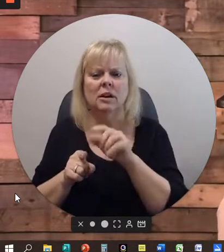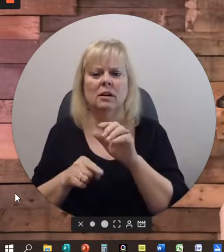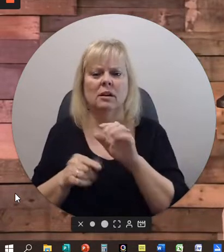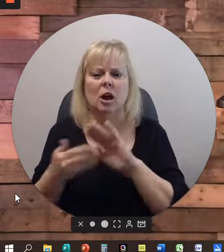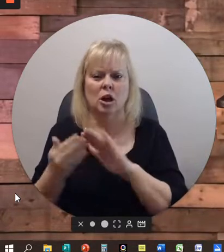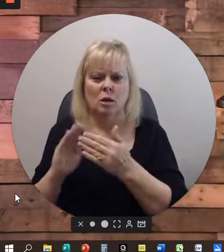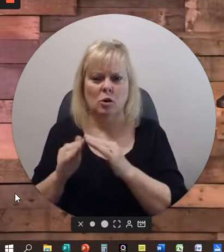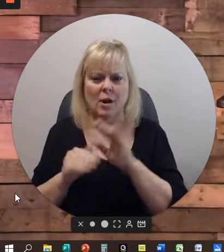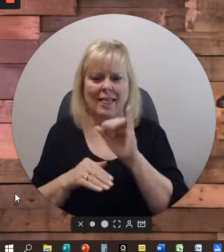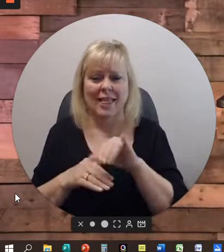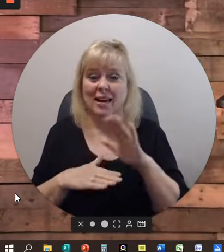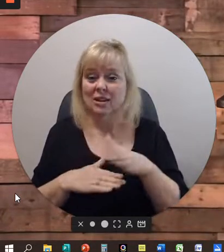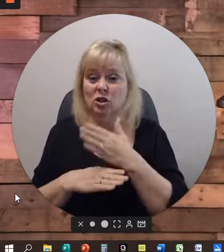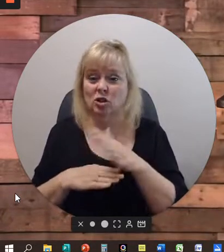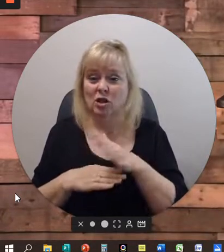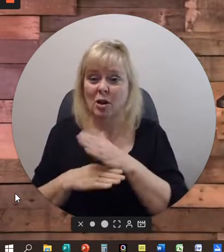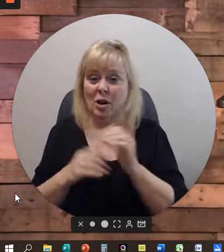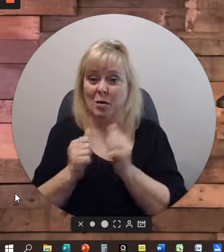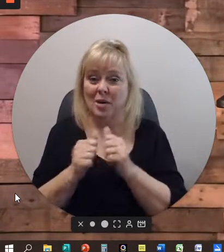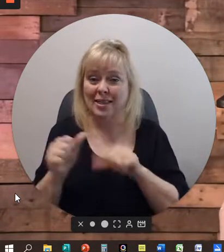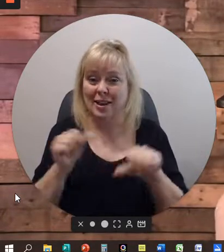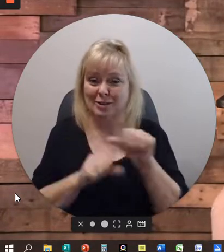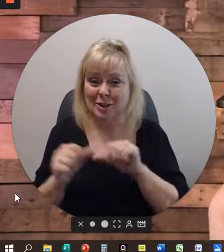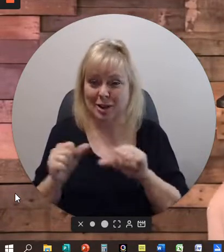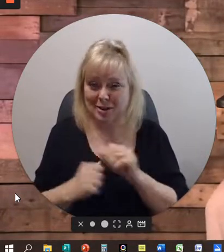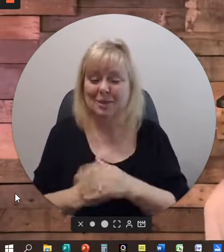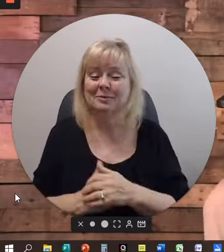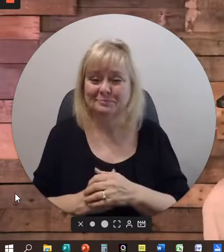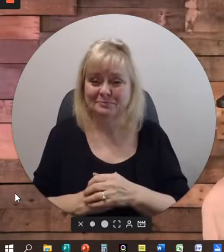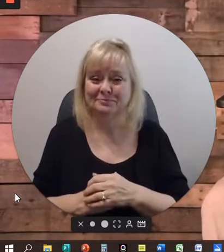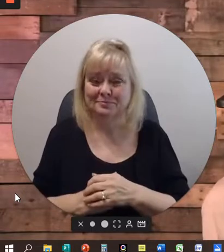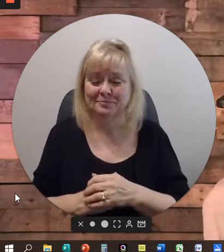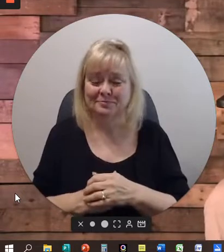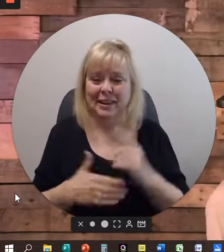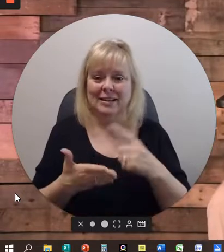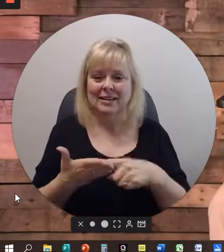sharing with one another. And I want to try and talk about it in a couple